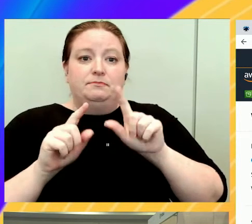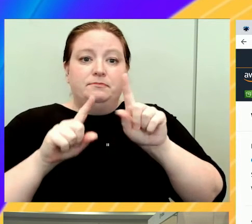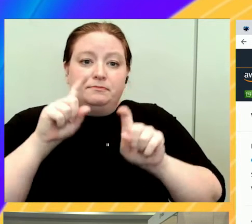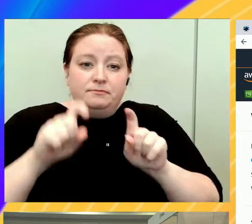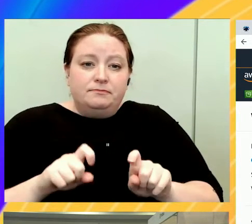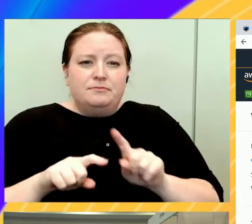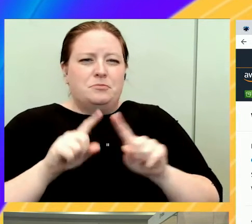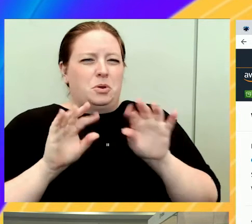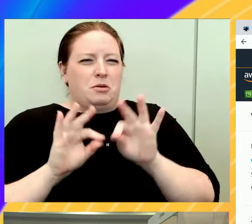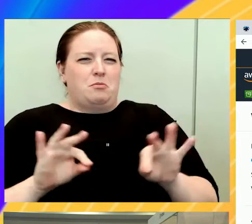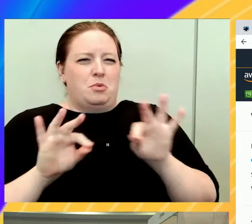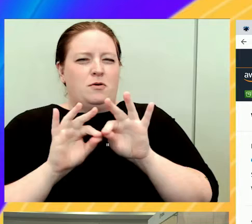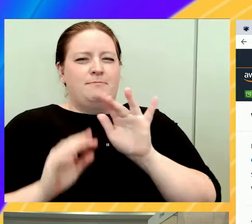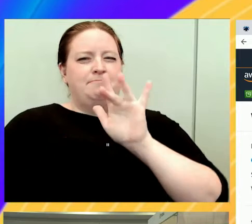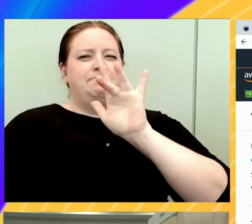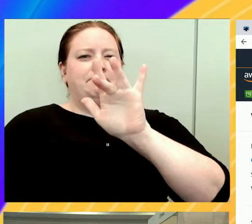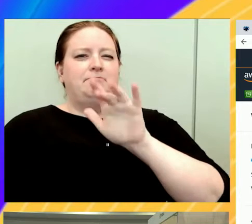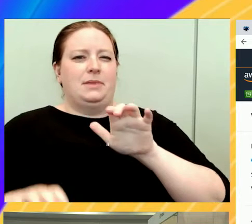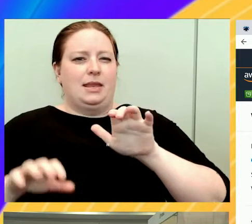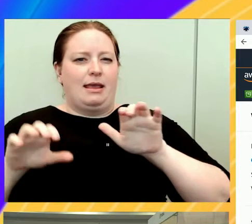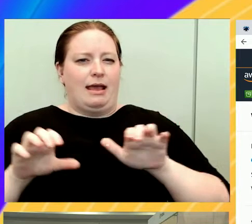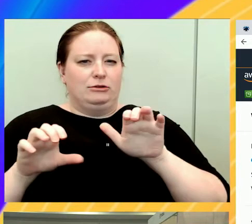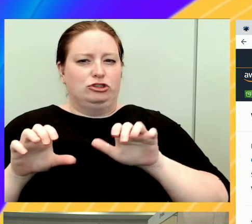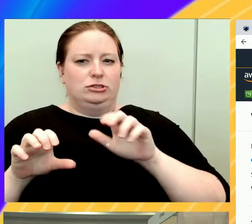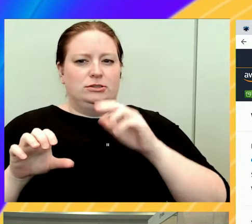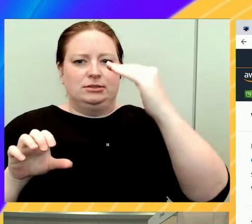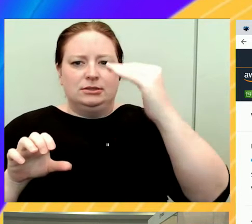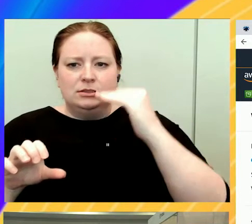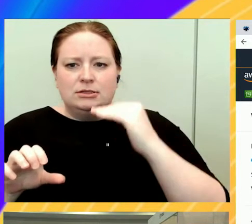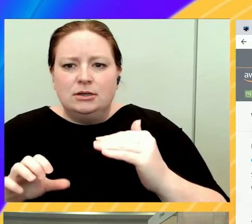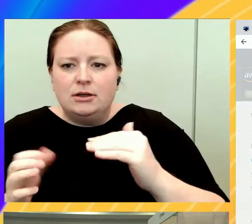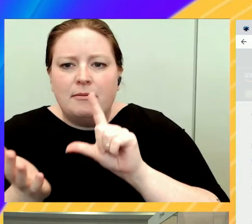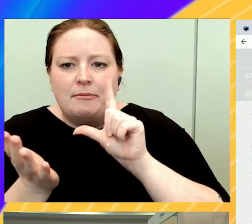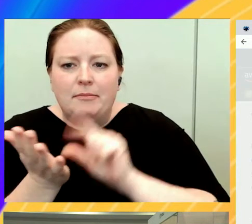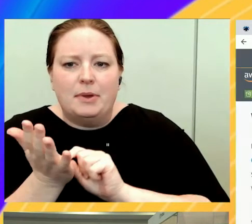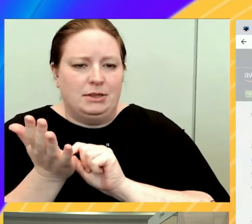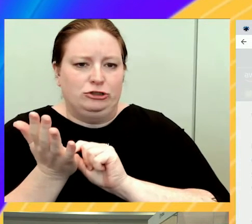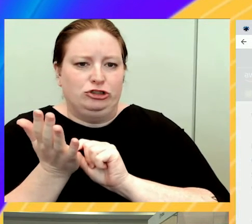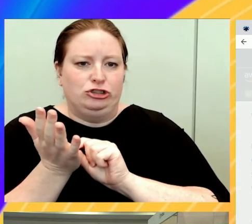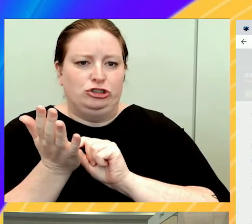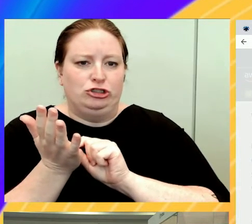choose Actions, Publish Lens to make it available to everyone who's in your account.